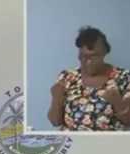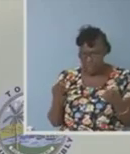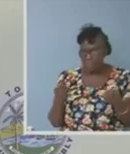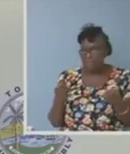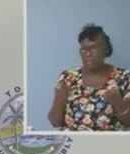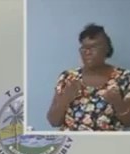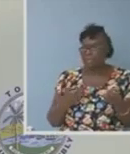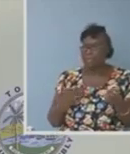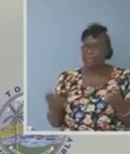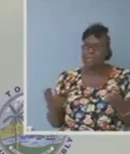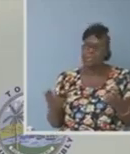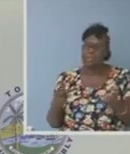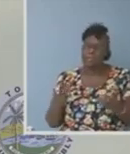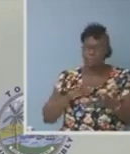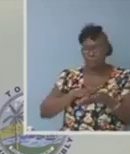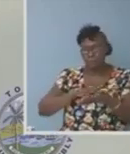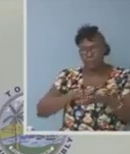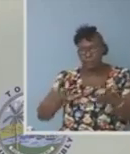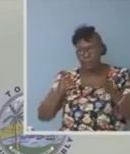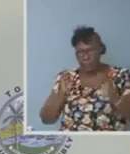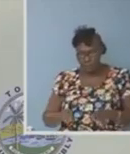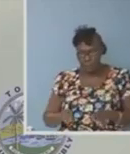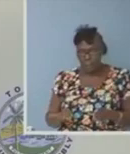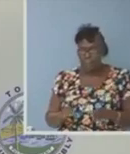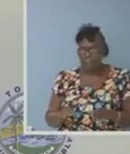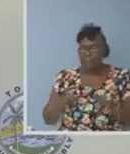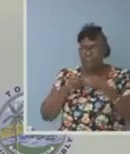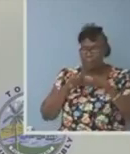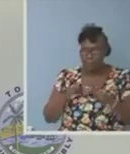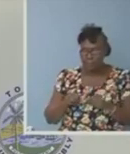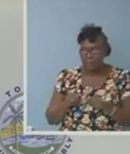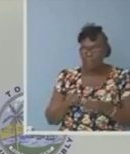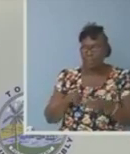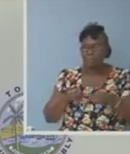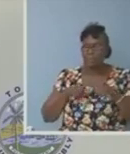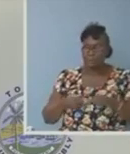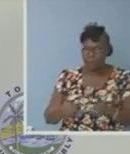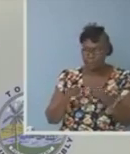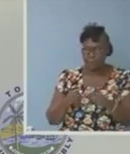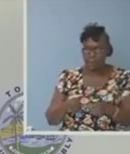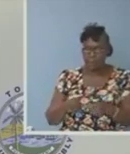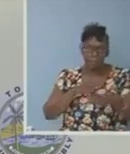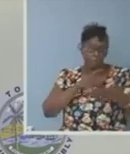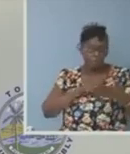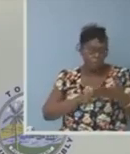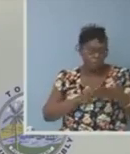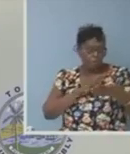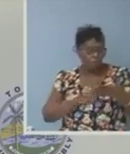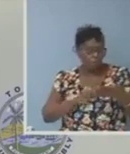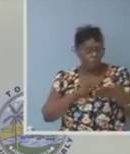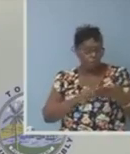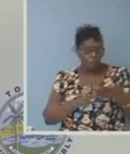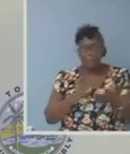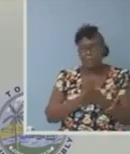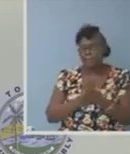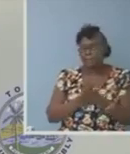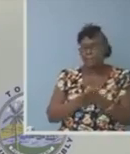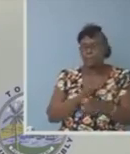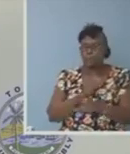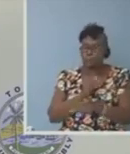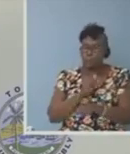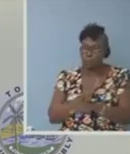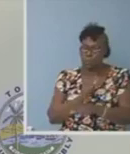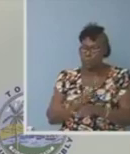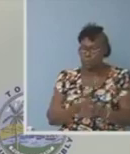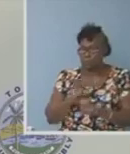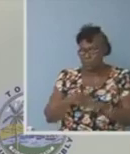avenues whereby students can remain current and to continuously revise their work